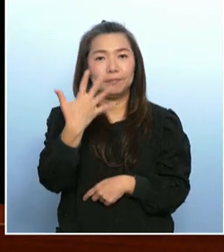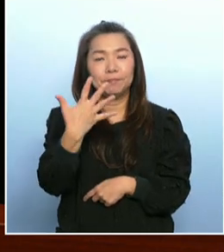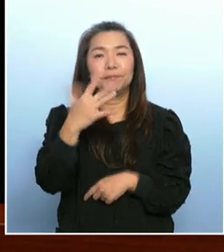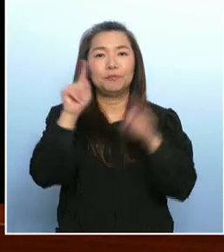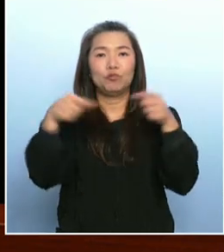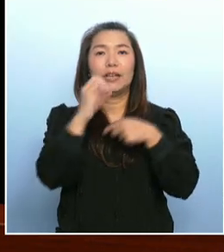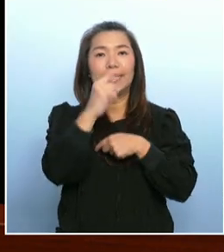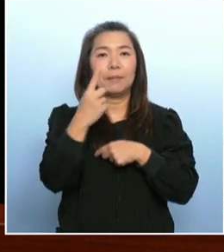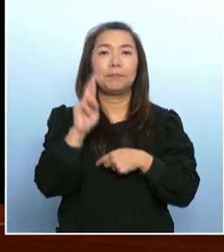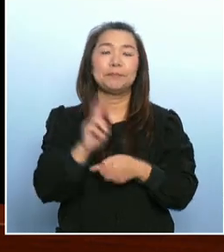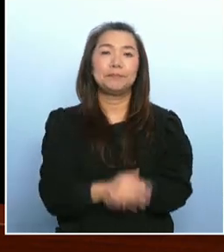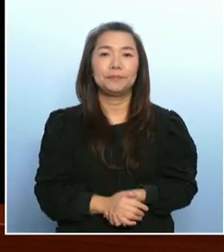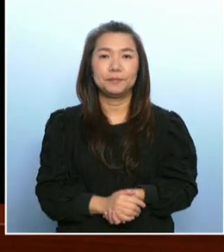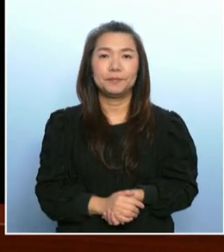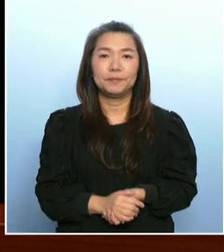administration.